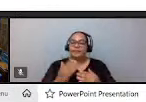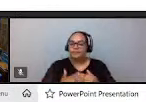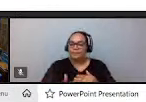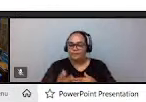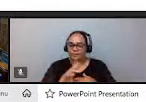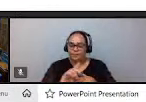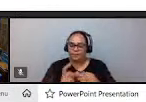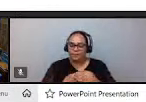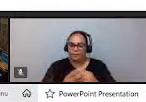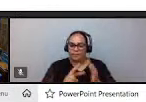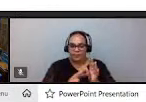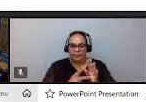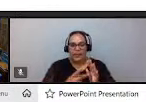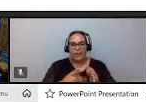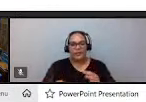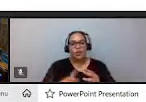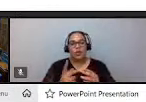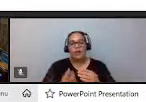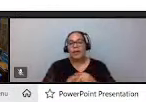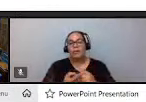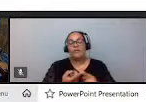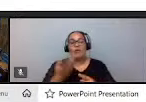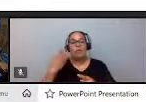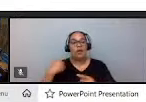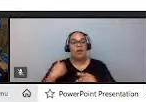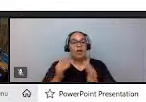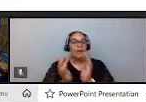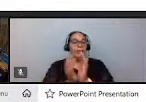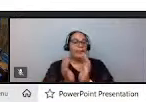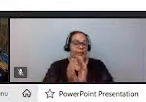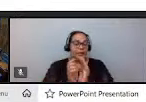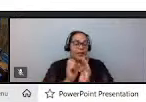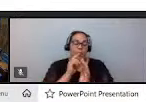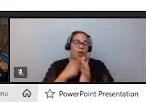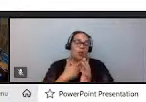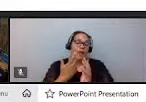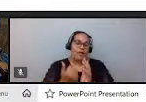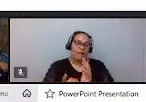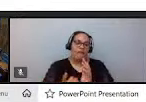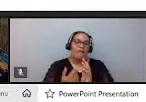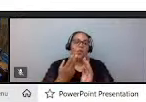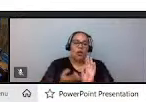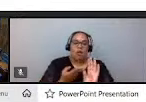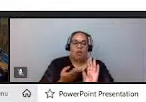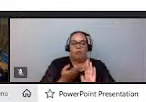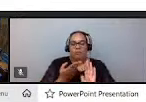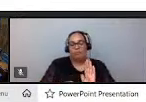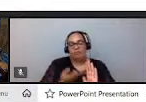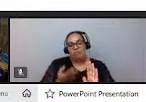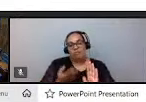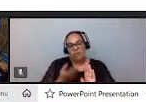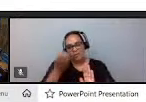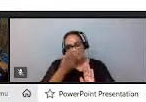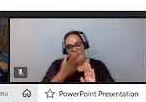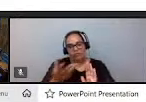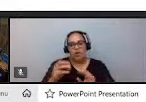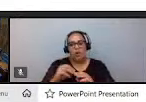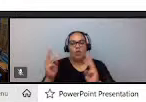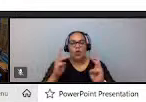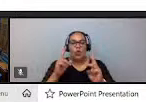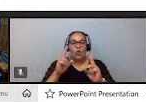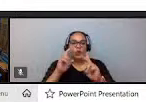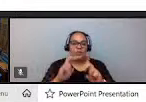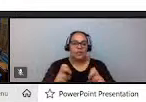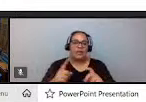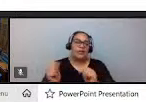of what has been planned and what emanated from the last courtly stakeholder engagement there was an update given on the Wind study to